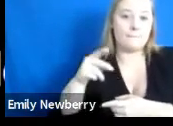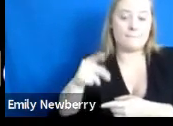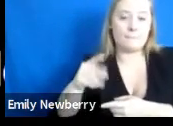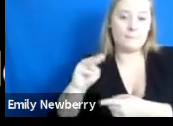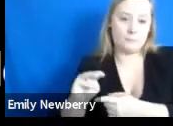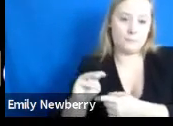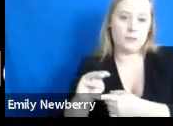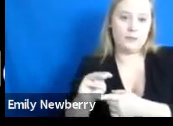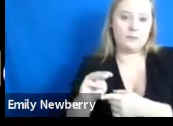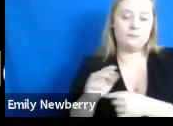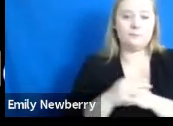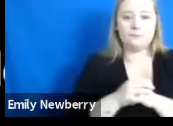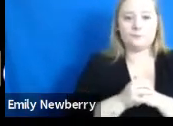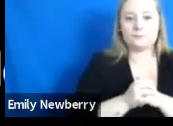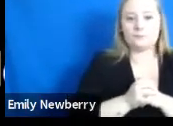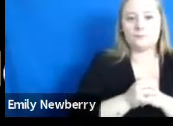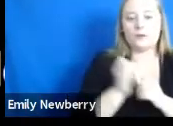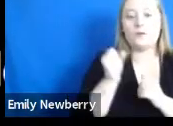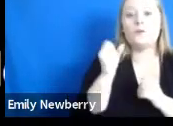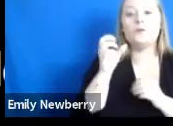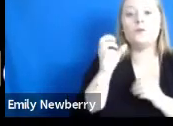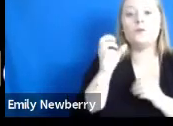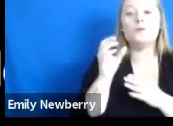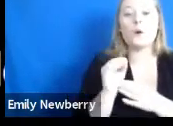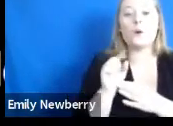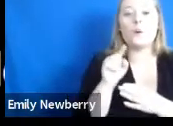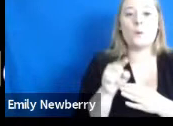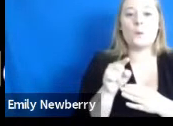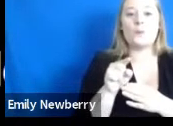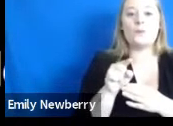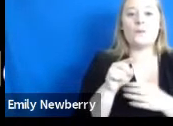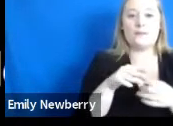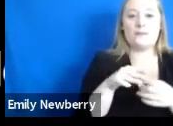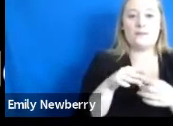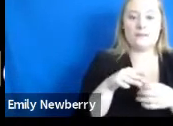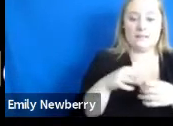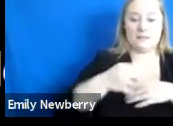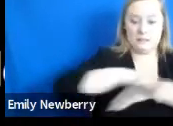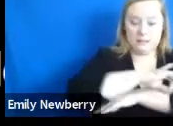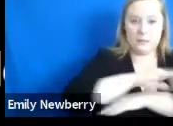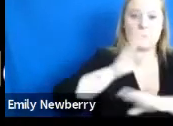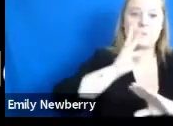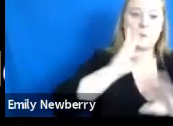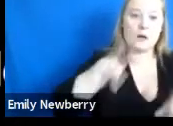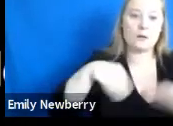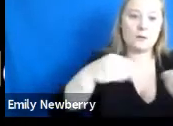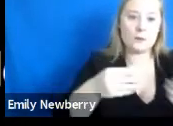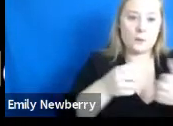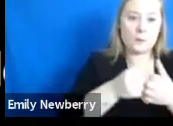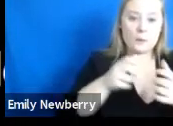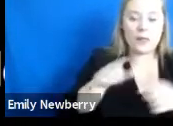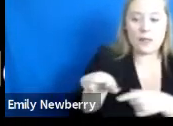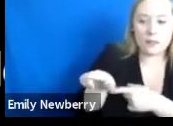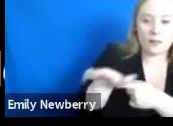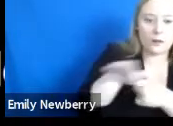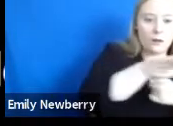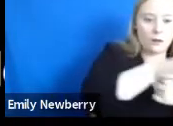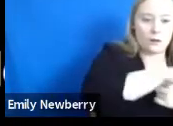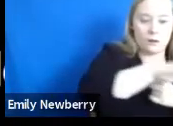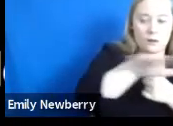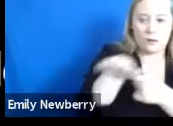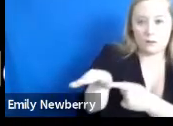per million. So this field was specifically irrigated under pivot irrigation, and what we found at the